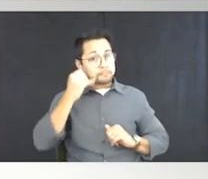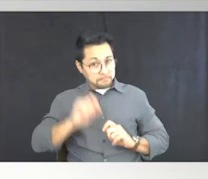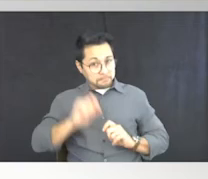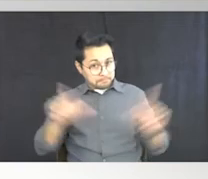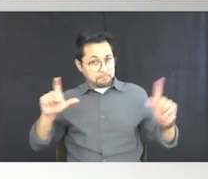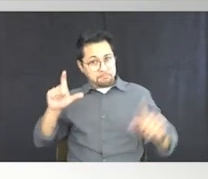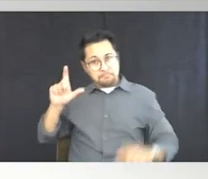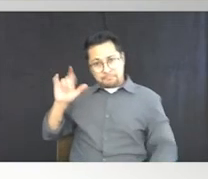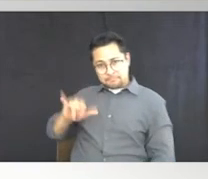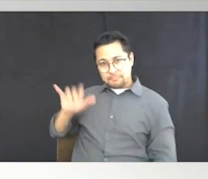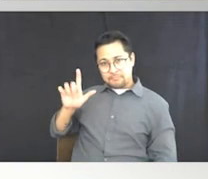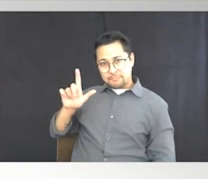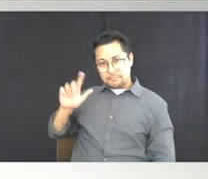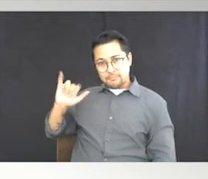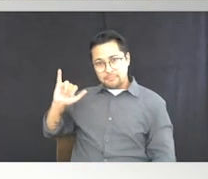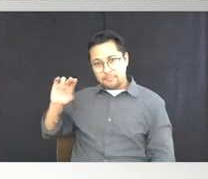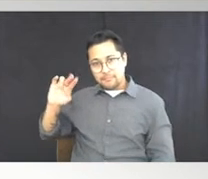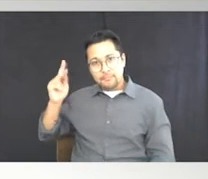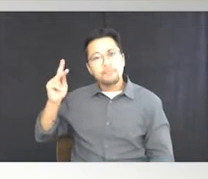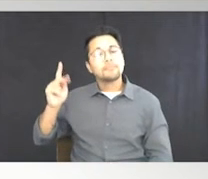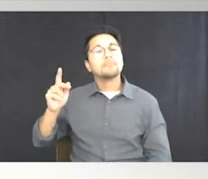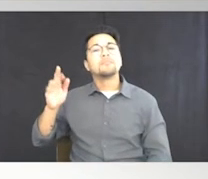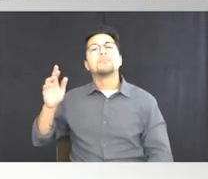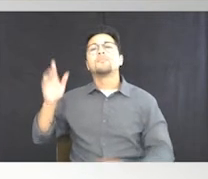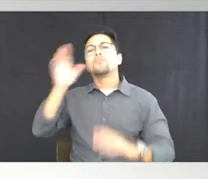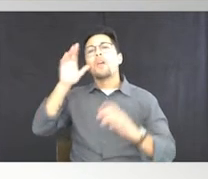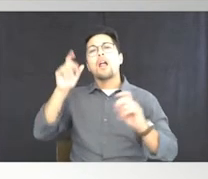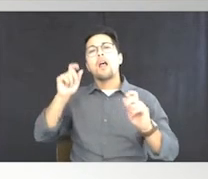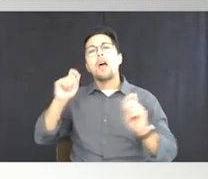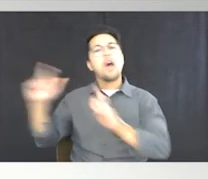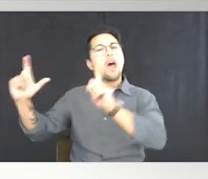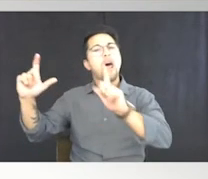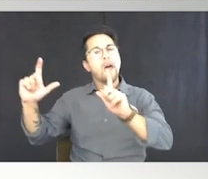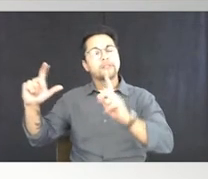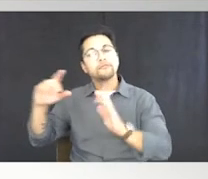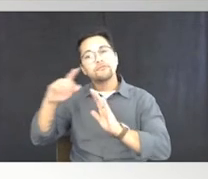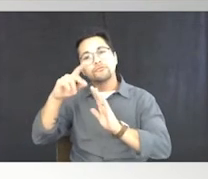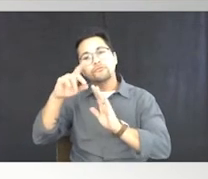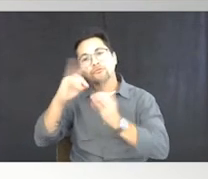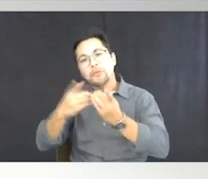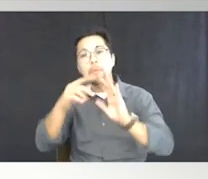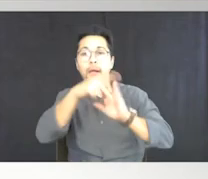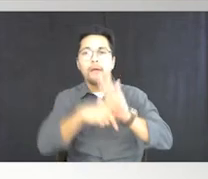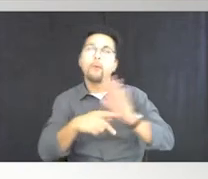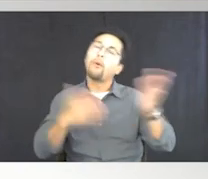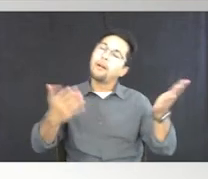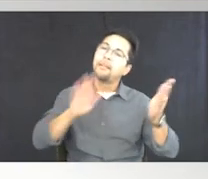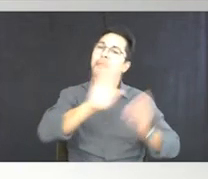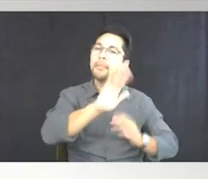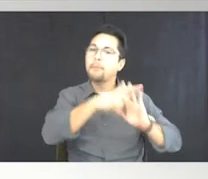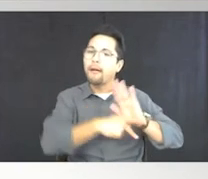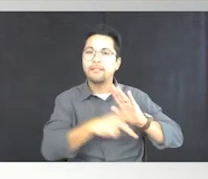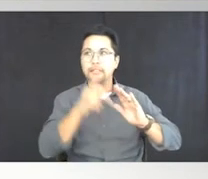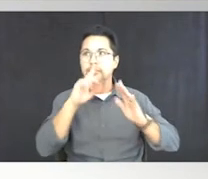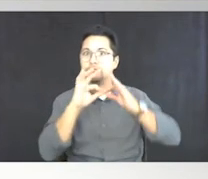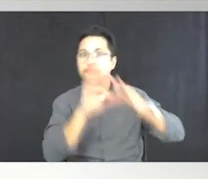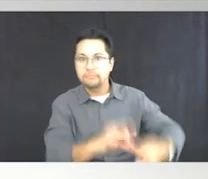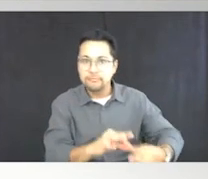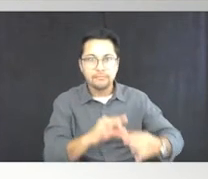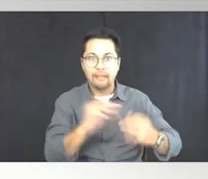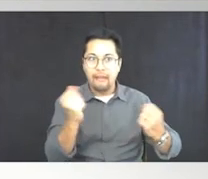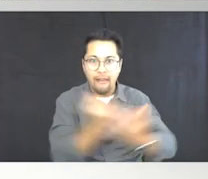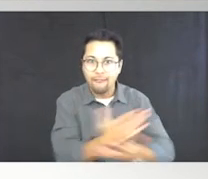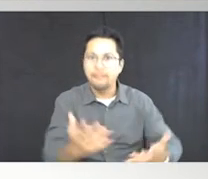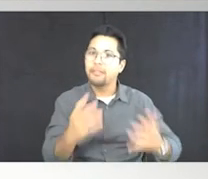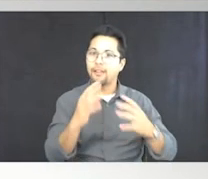that link, it will take you to the district's policy, well, their policies on everything related to special